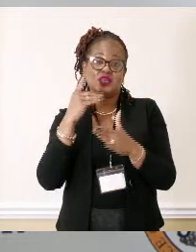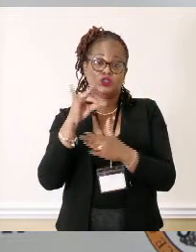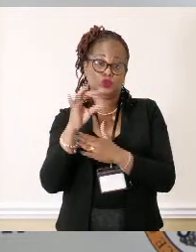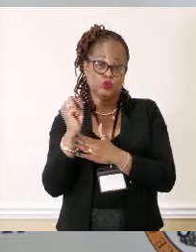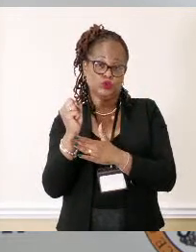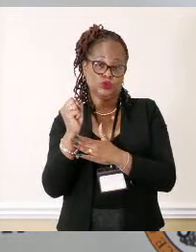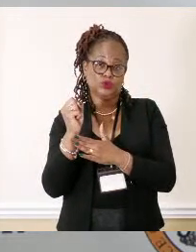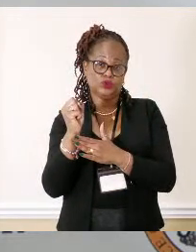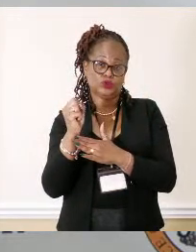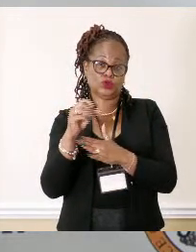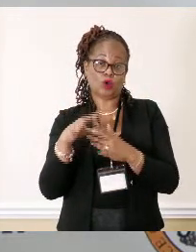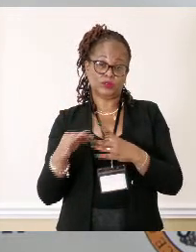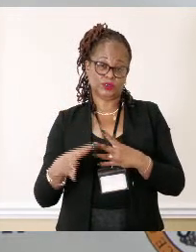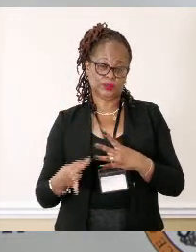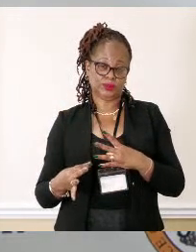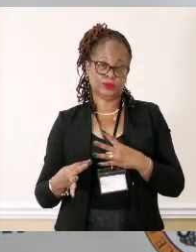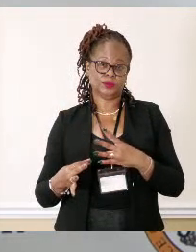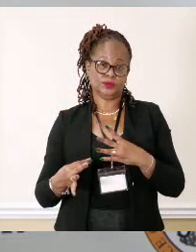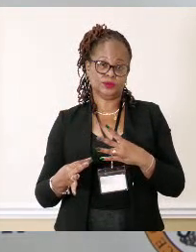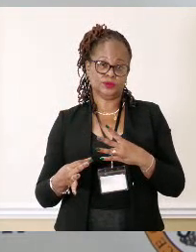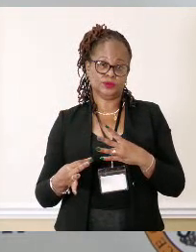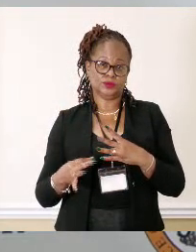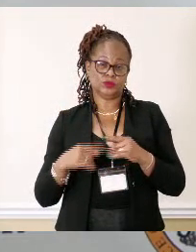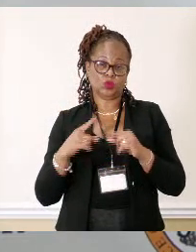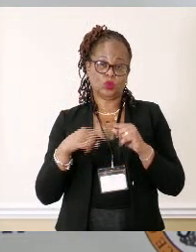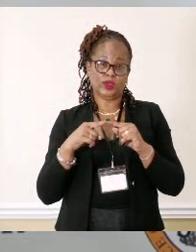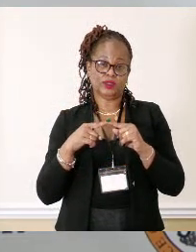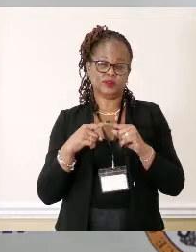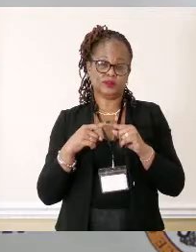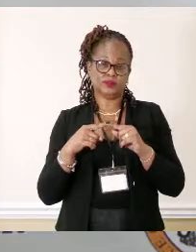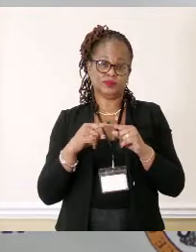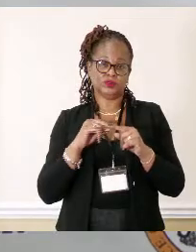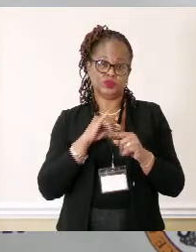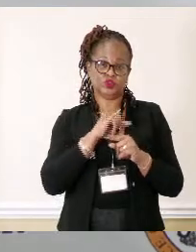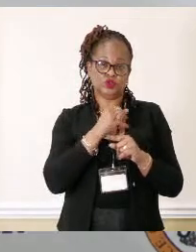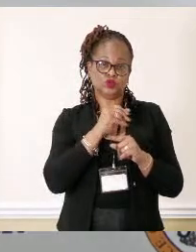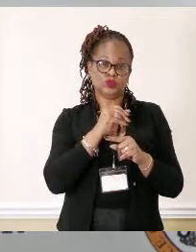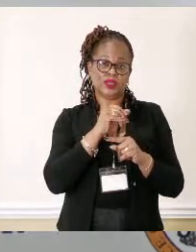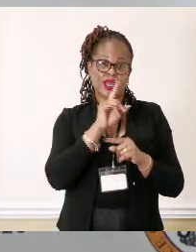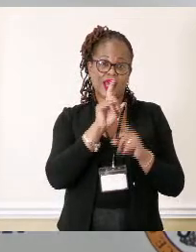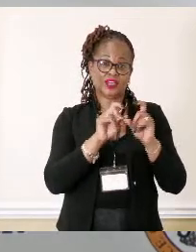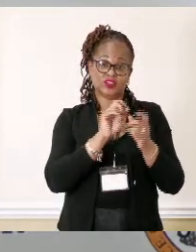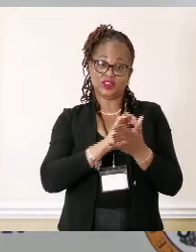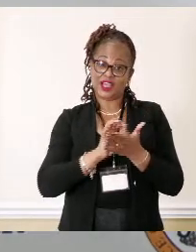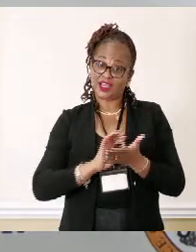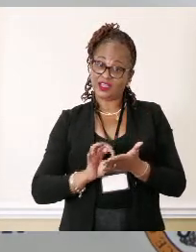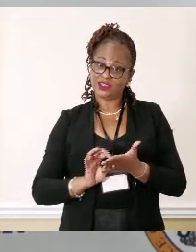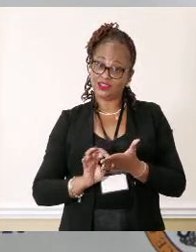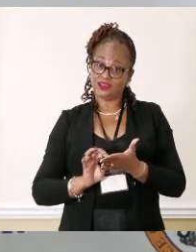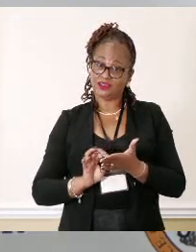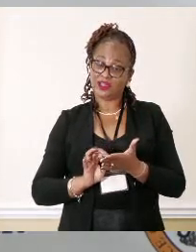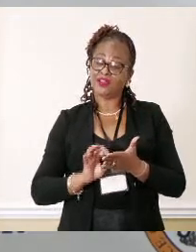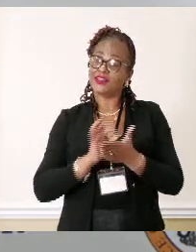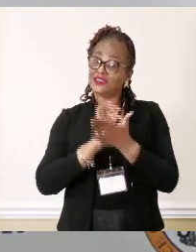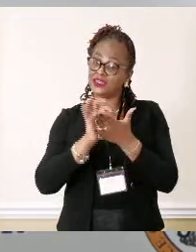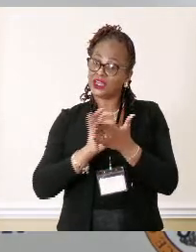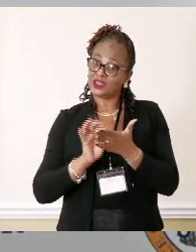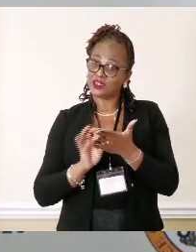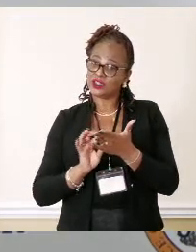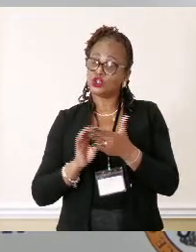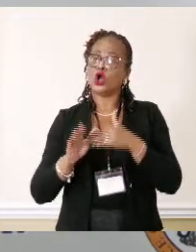dose options. When Mr. Jones asked about the calculations, these calculations